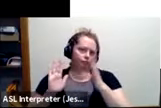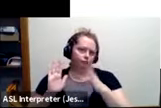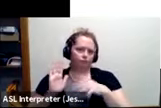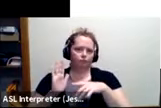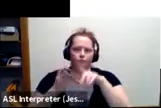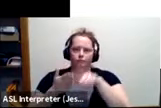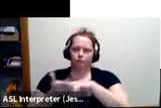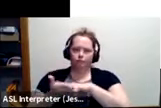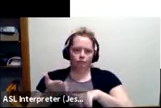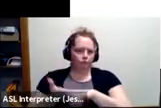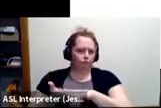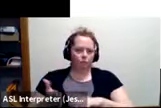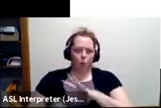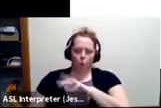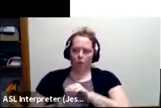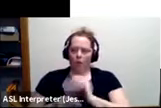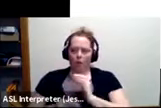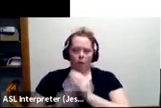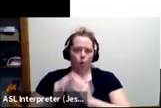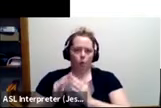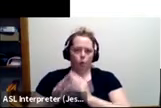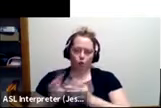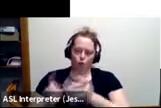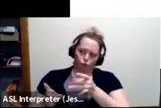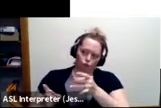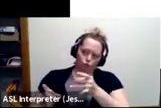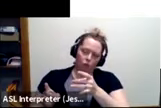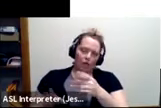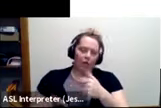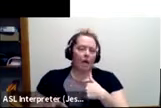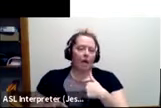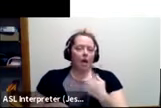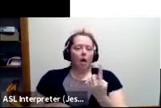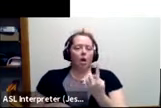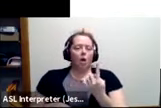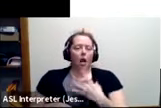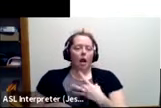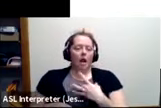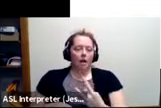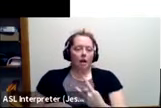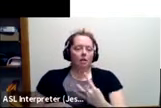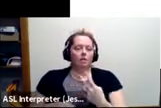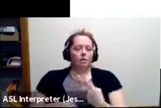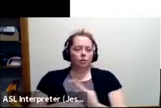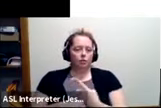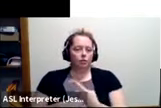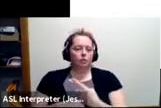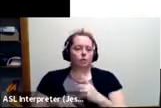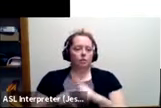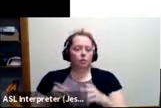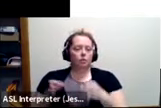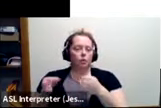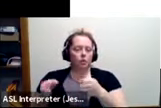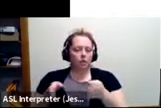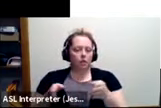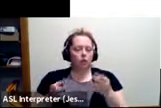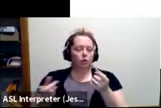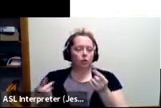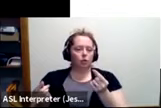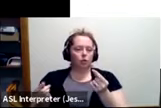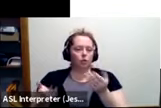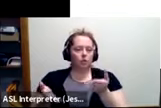I always like to use Dwayne Wade and his